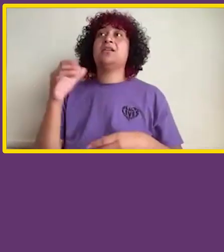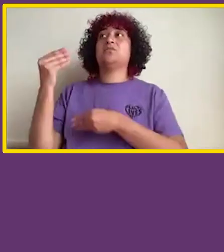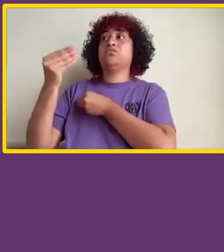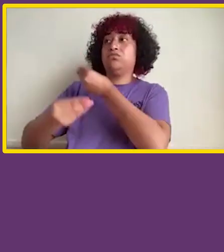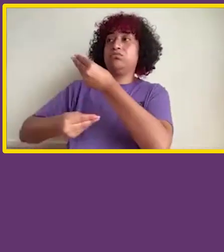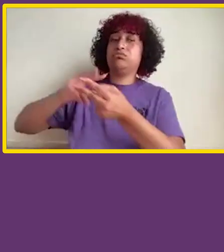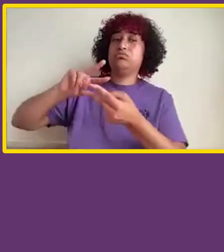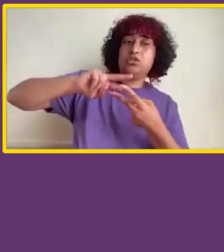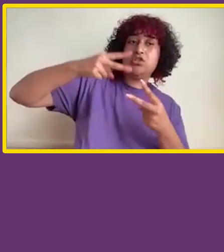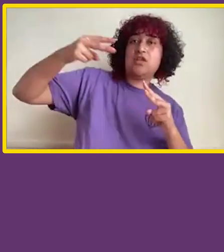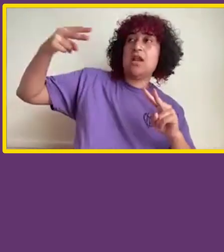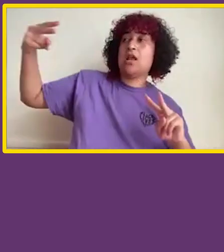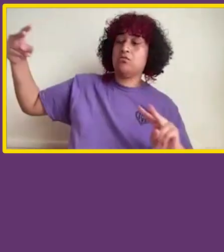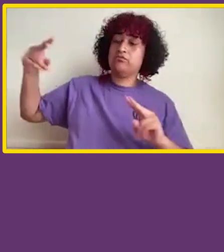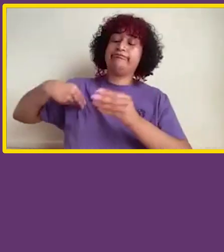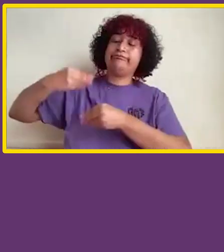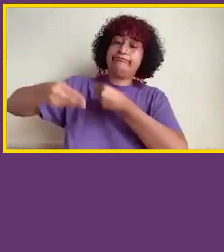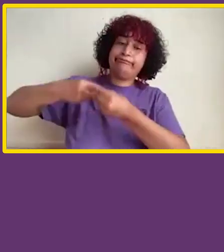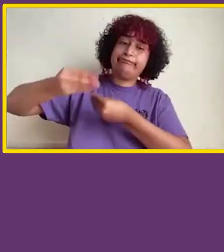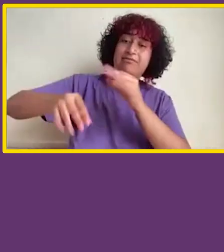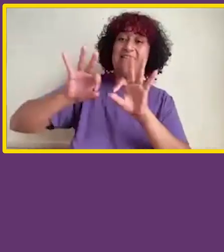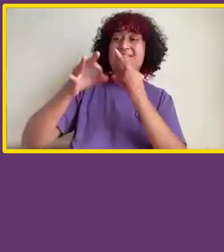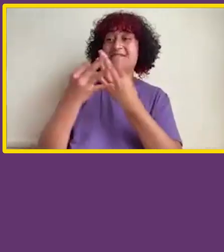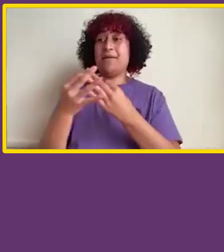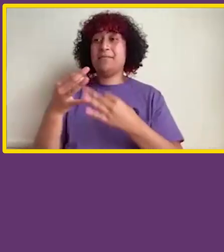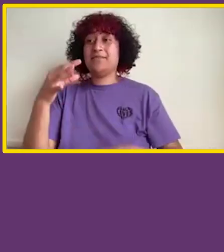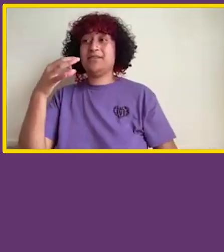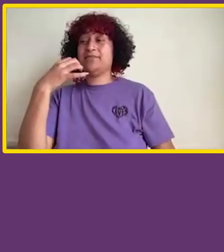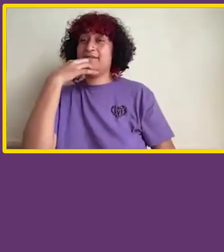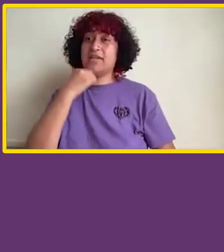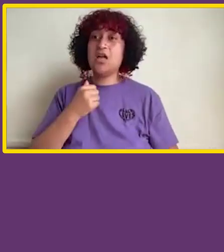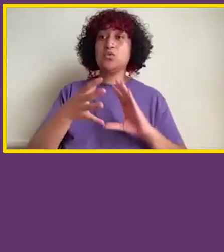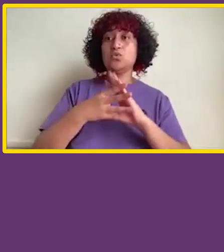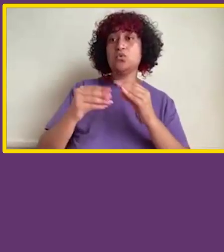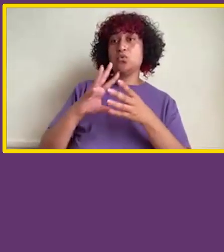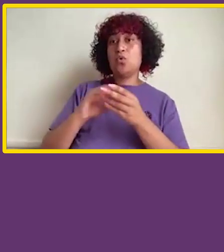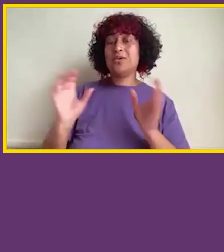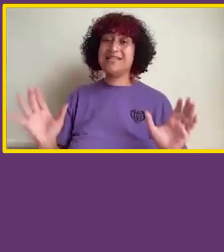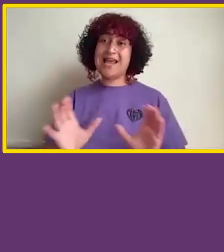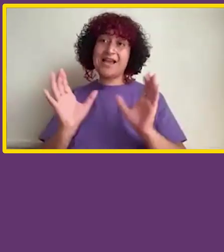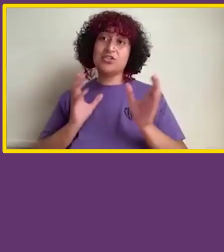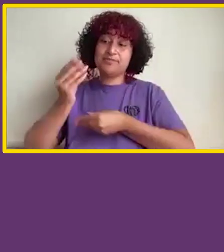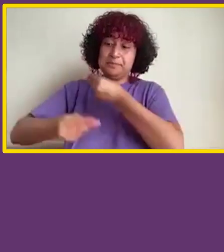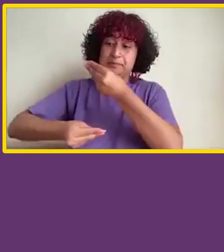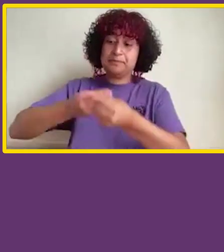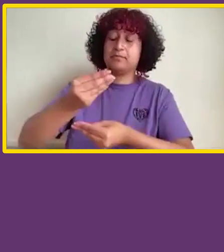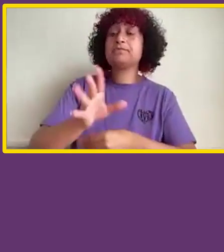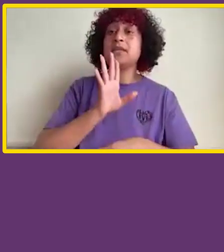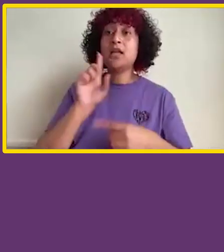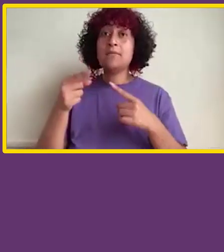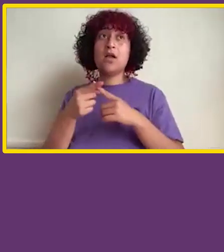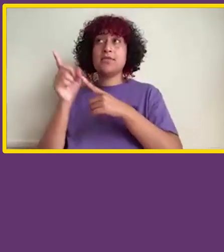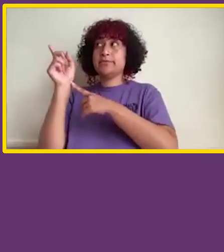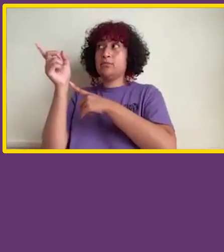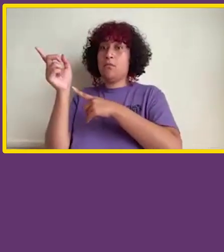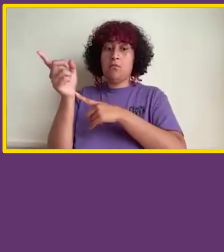lines, and it gets passed down through family values and stories and that kind of stuff. So when you talk about these moments, or like what Lindsay